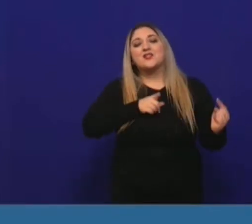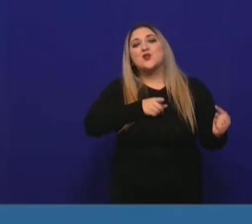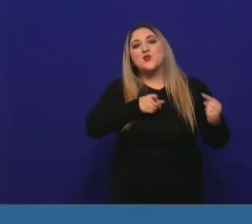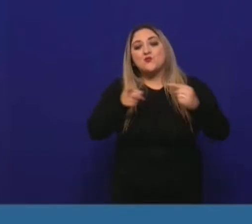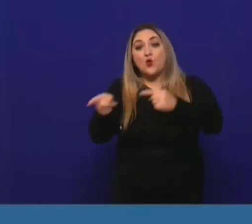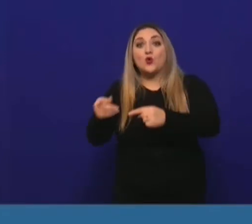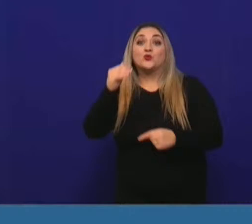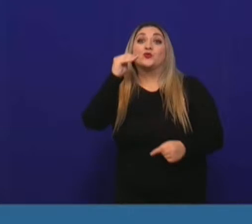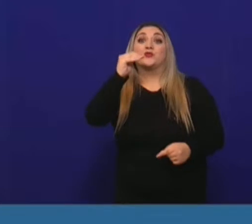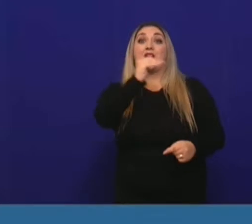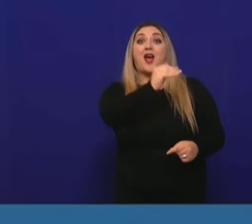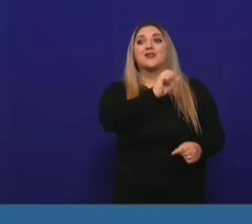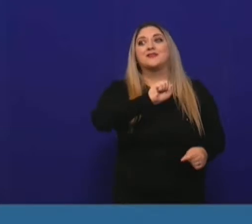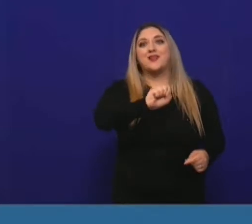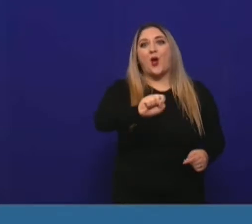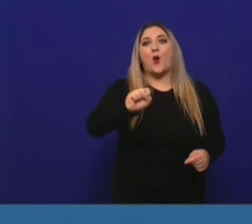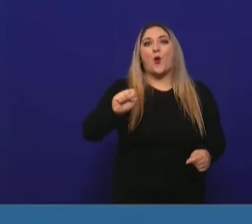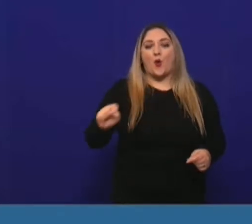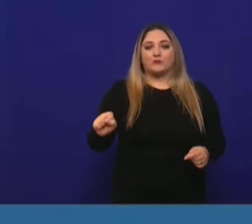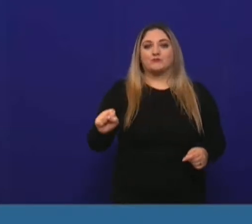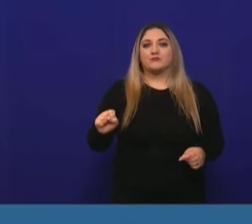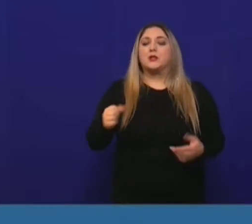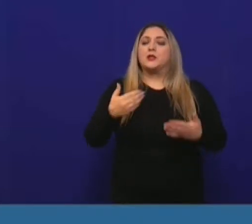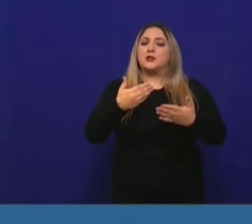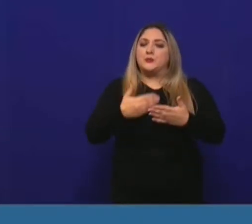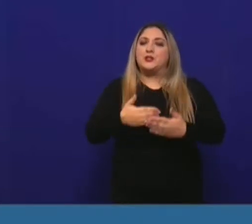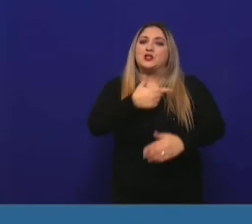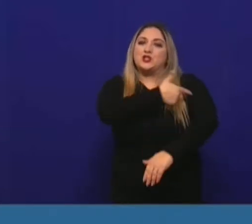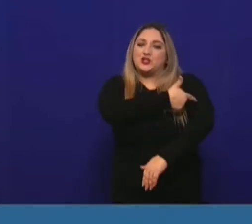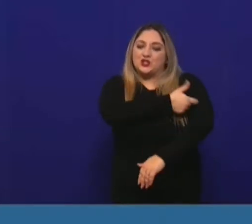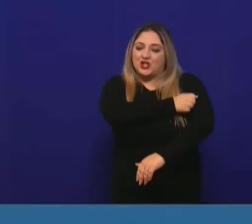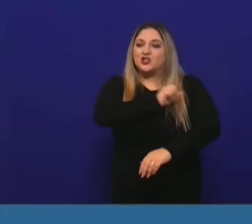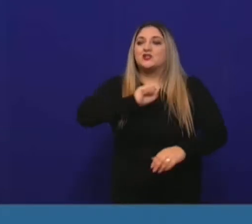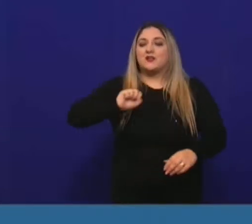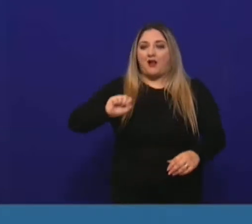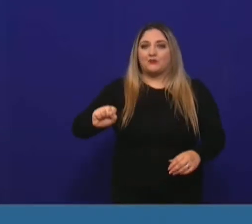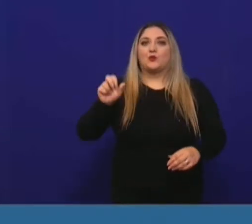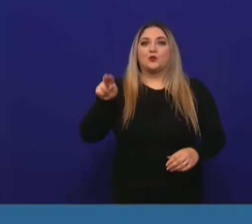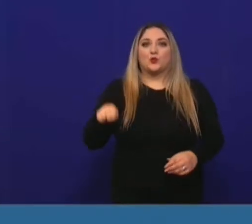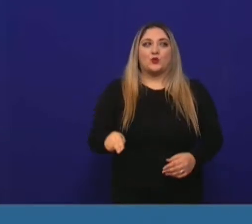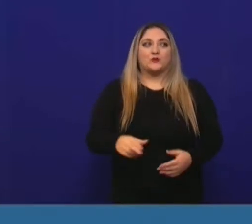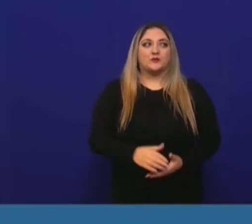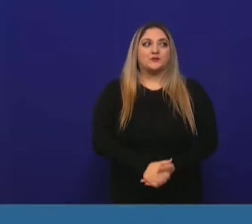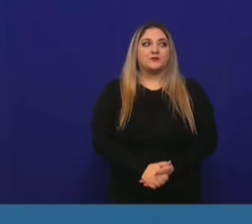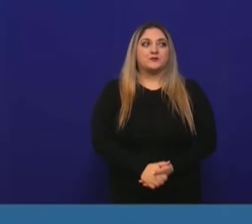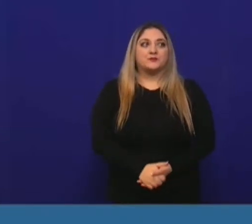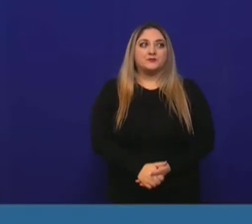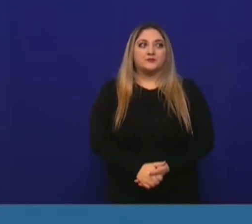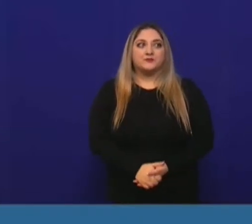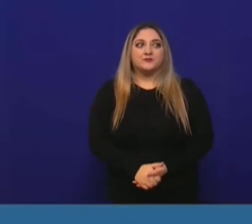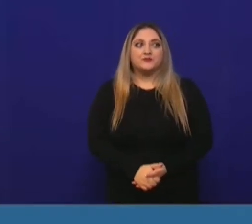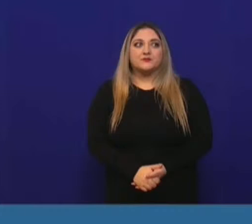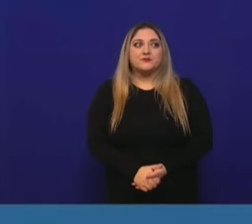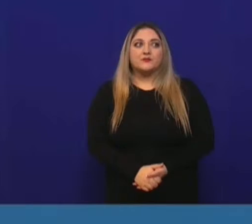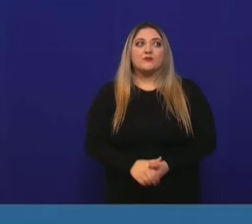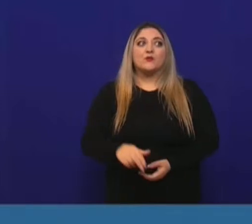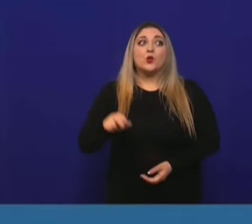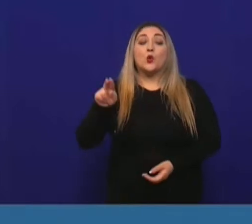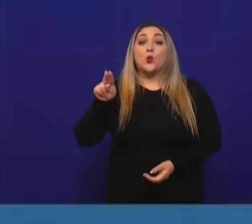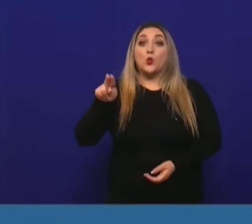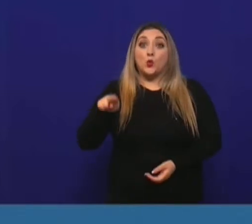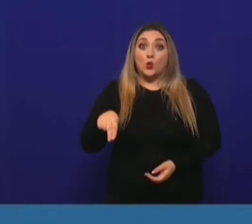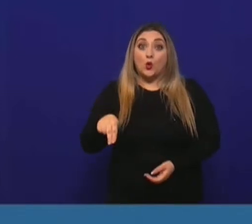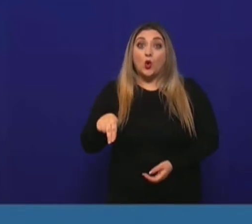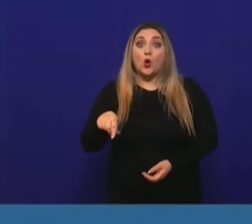fid-dar tal-persuna biex inkun nistgħu niġu nlaqmukom id-dar ukoll. U anka aħna għaddejjin